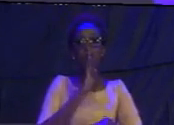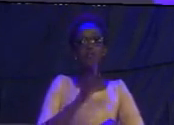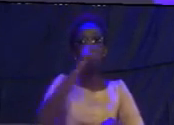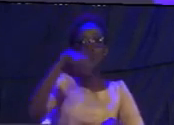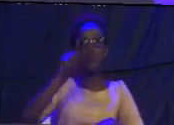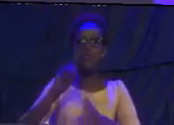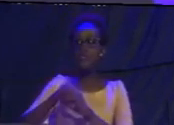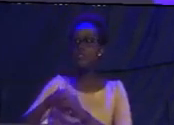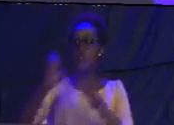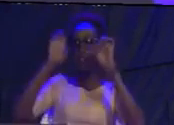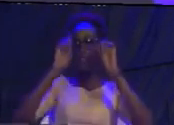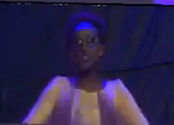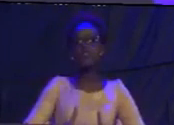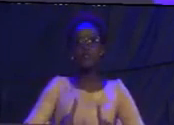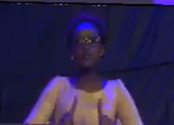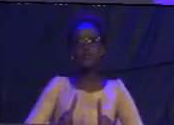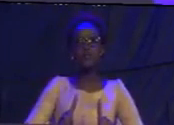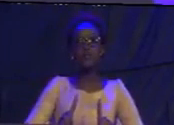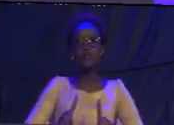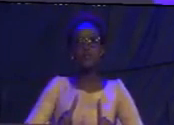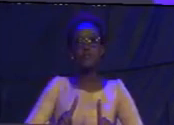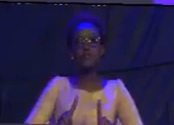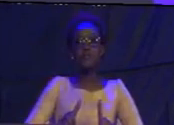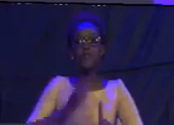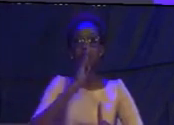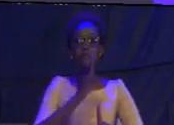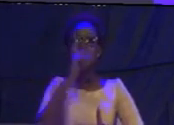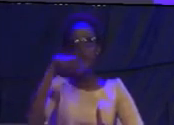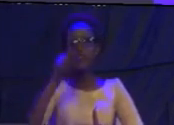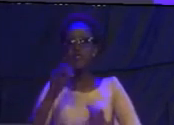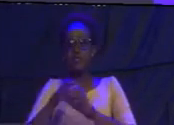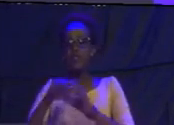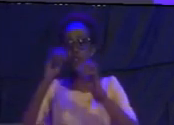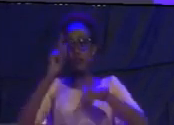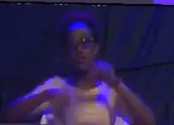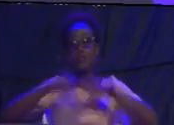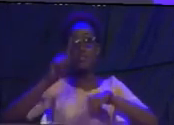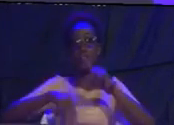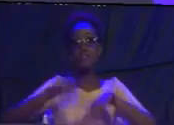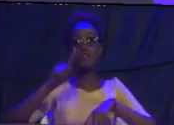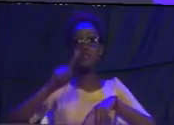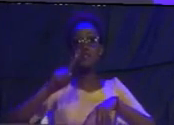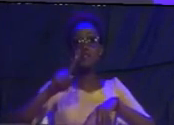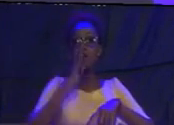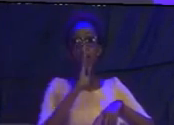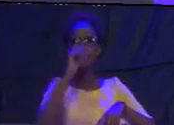be righteous in education. To be righteous in politics. To be